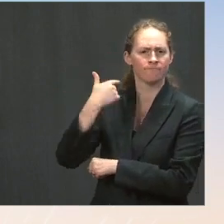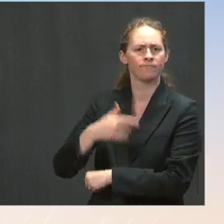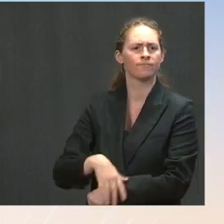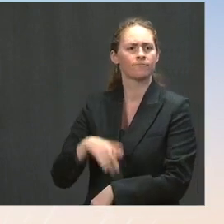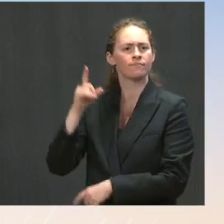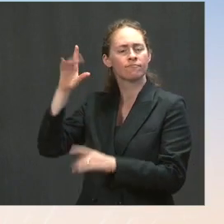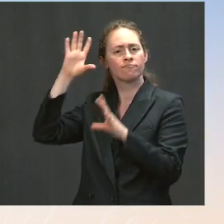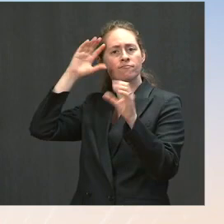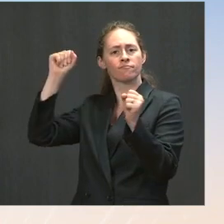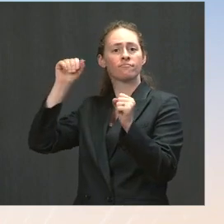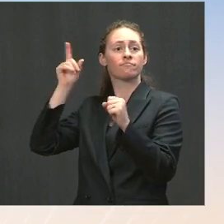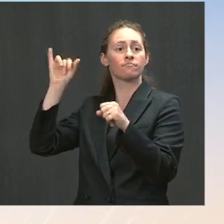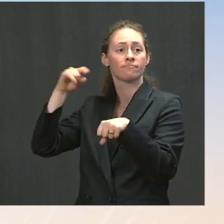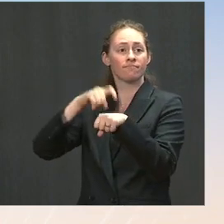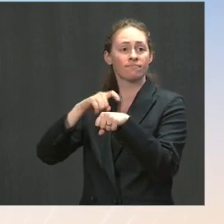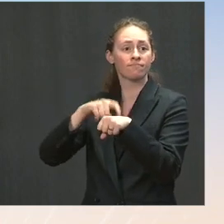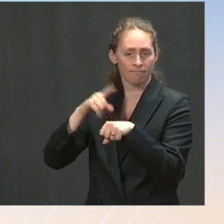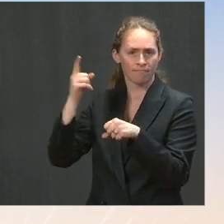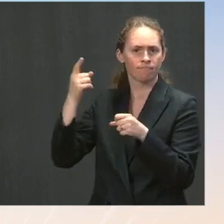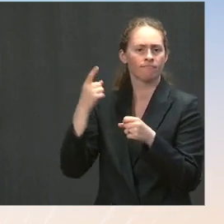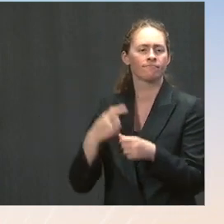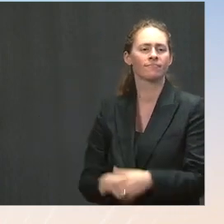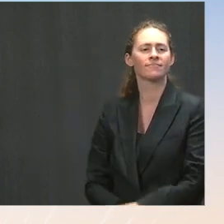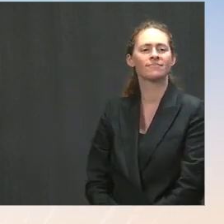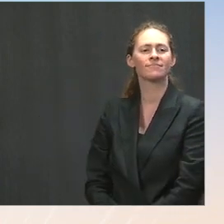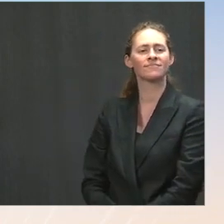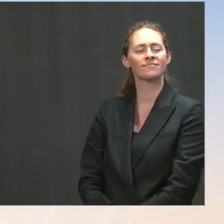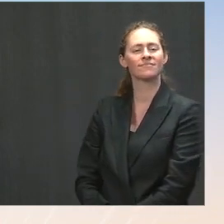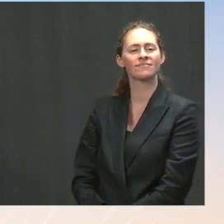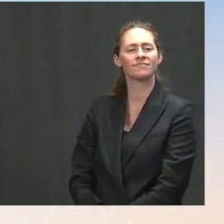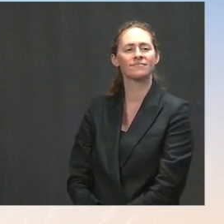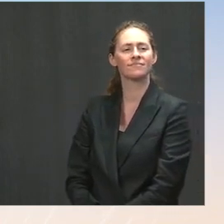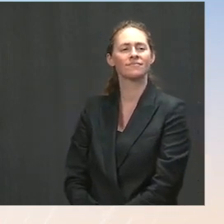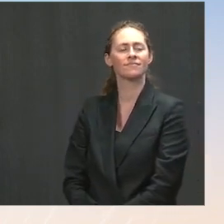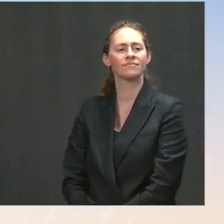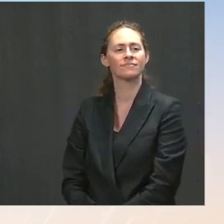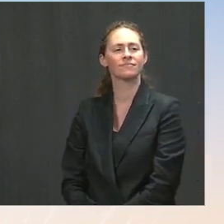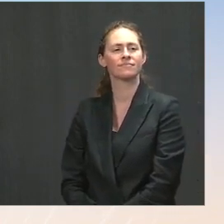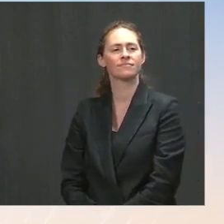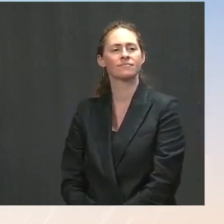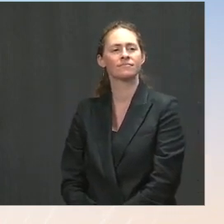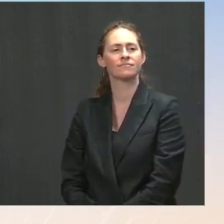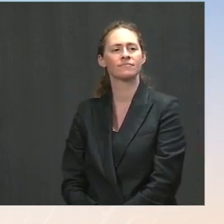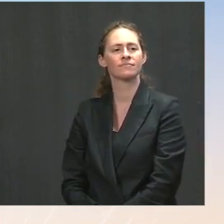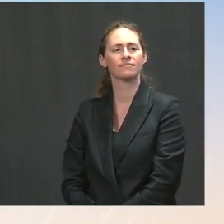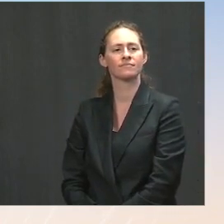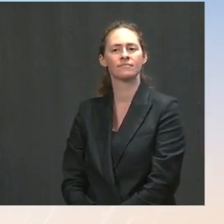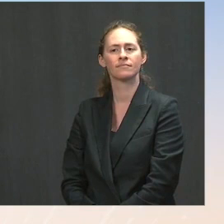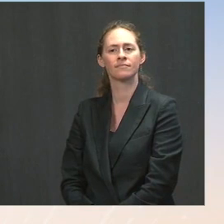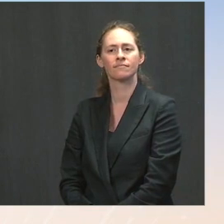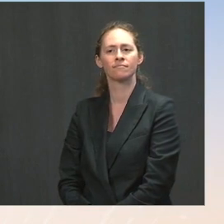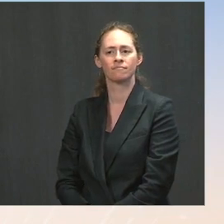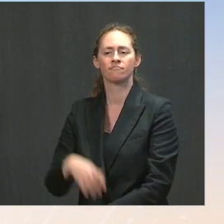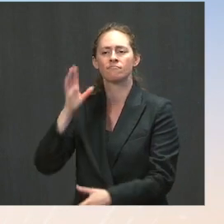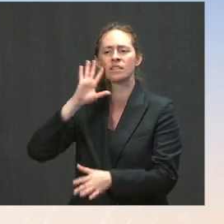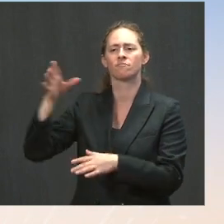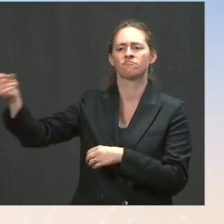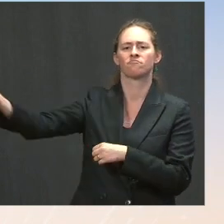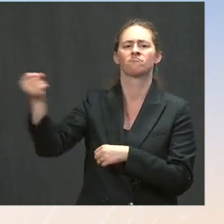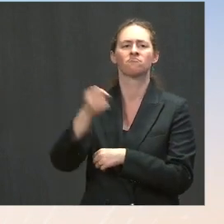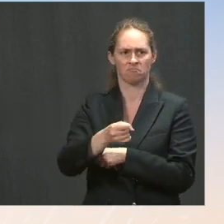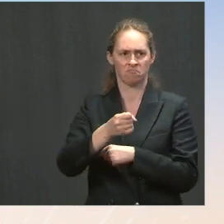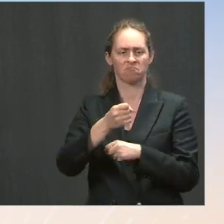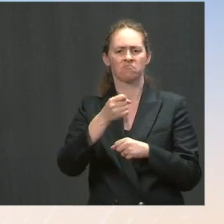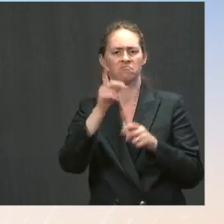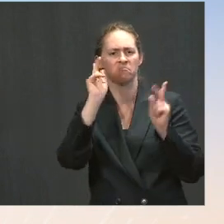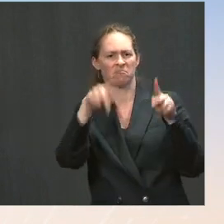in the American people to ultimately get to the right place. And what is that right place, particularly when you hear testimony today from some of these police officers